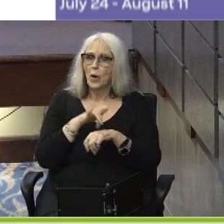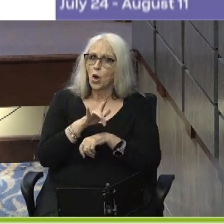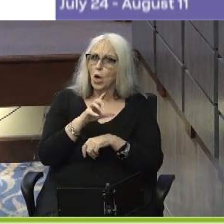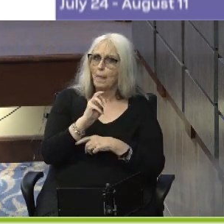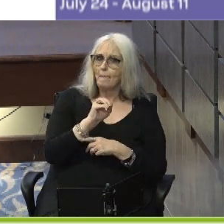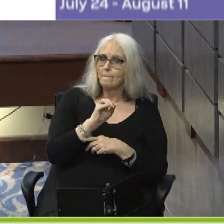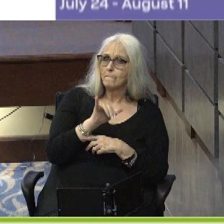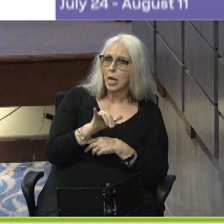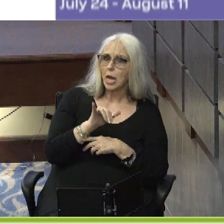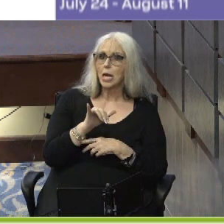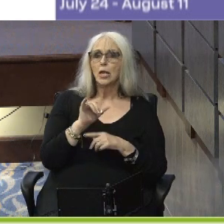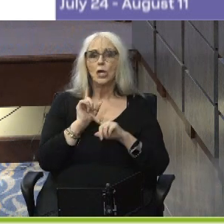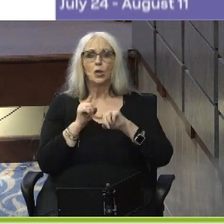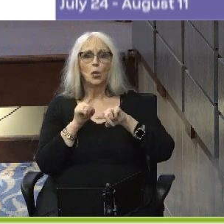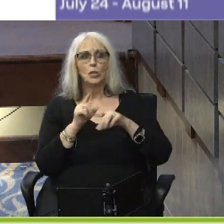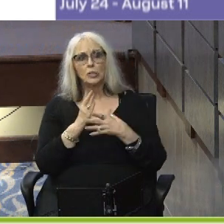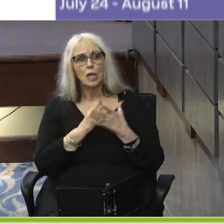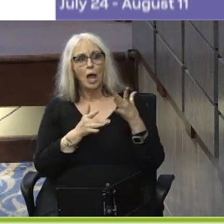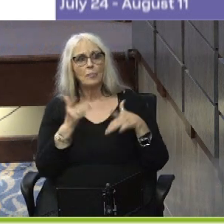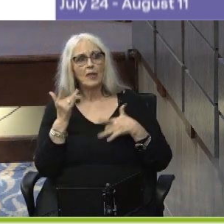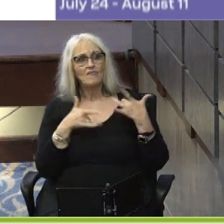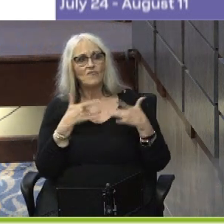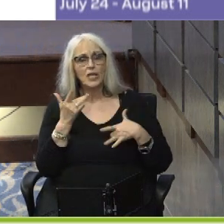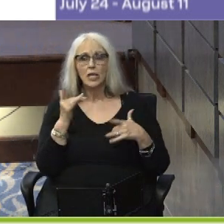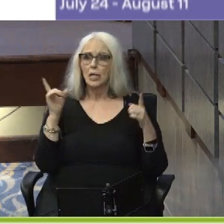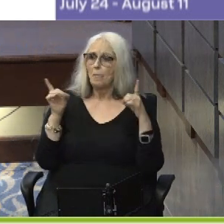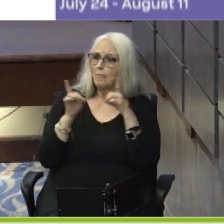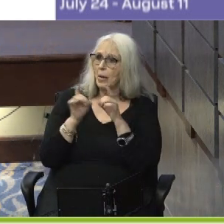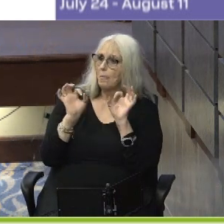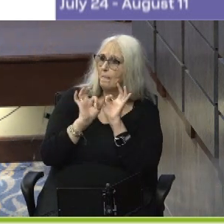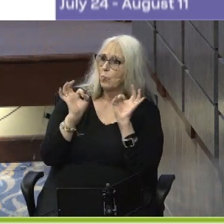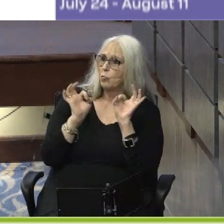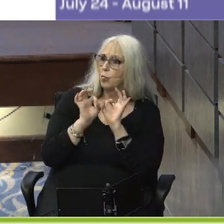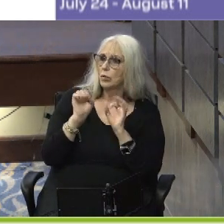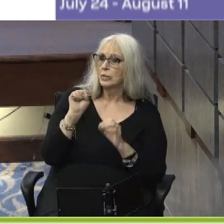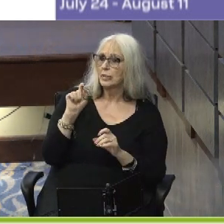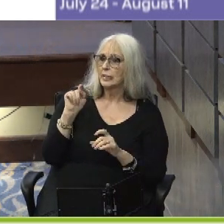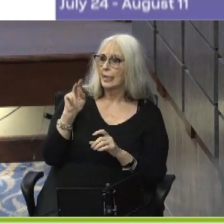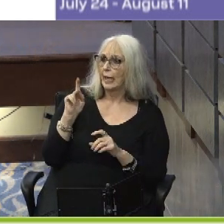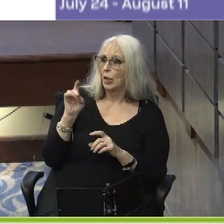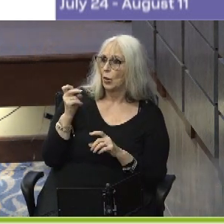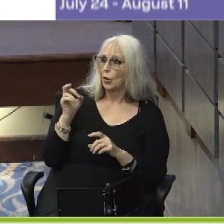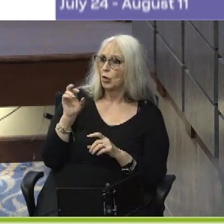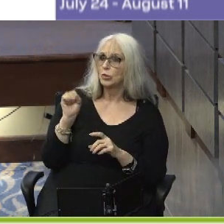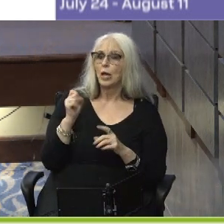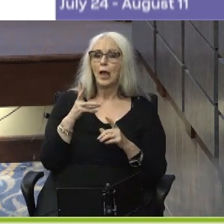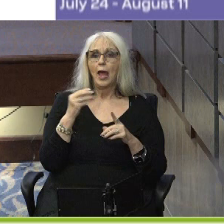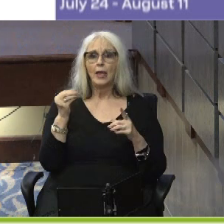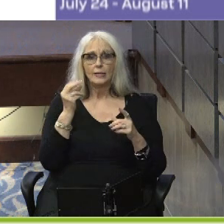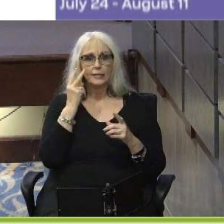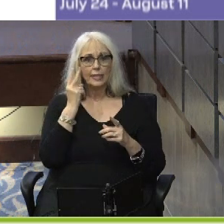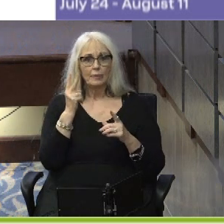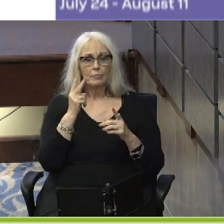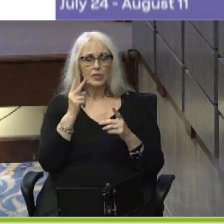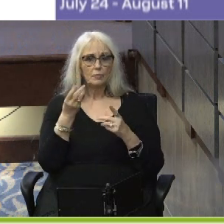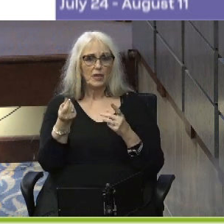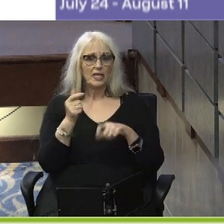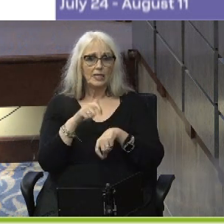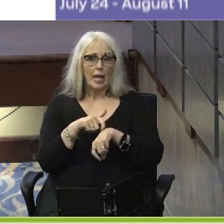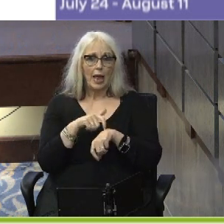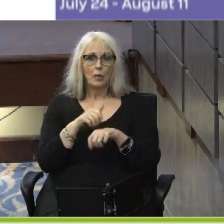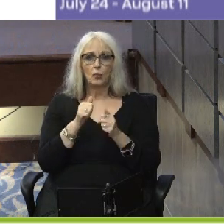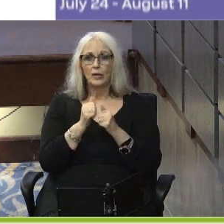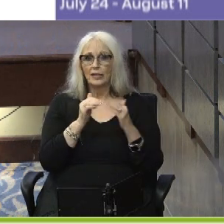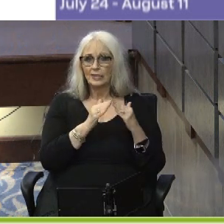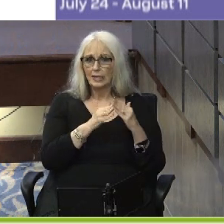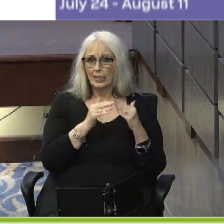attend some events, meet some important stakeholders, and spend some time experiencing the city firsthand as our team. And that will allow us